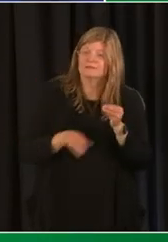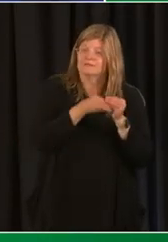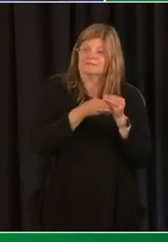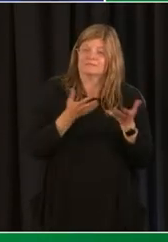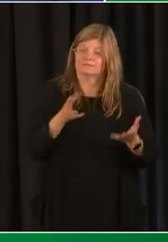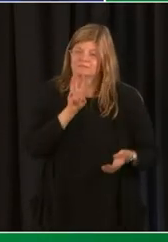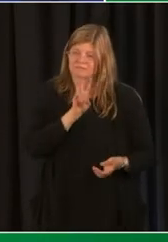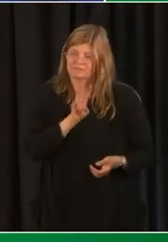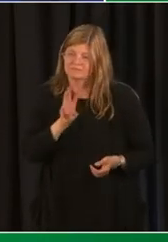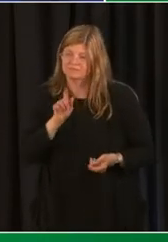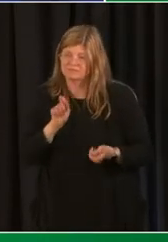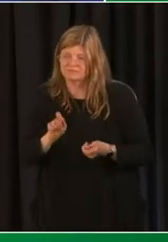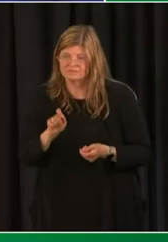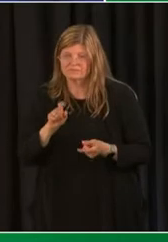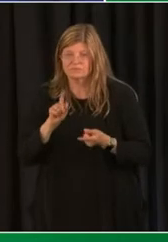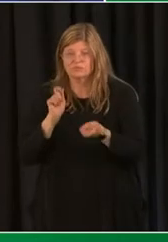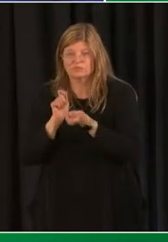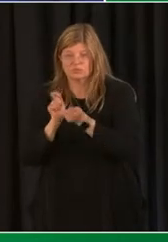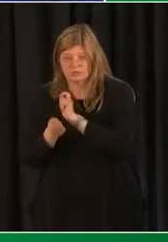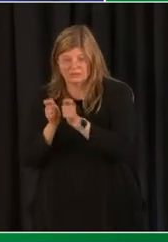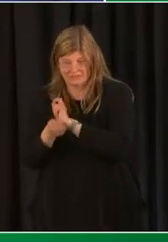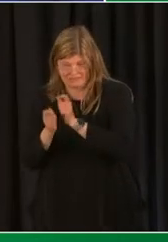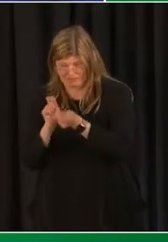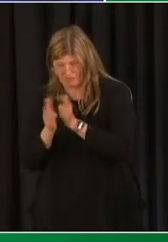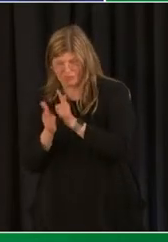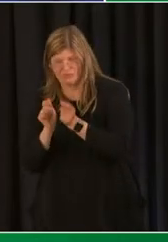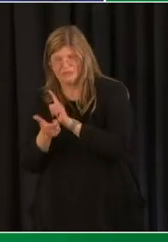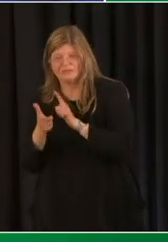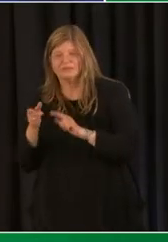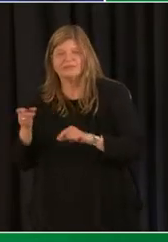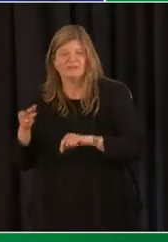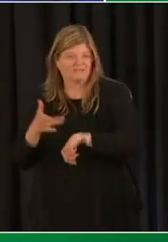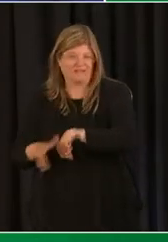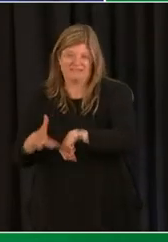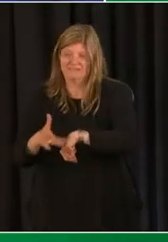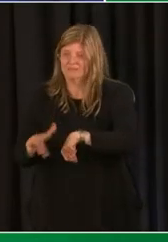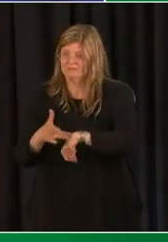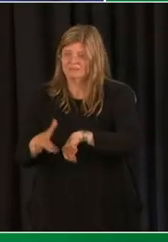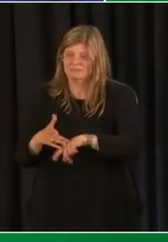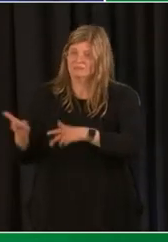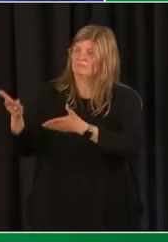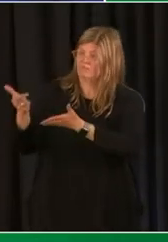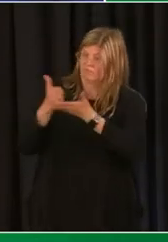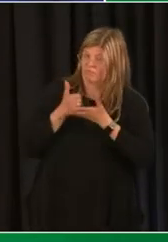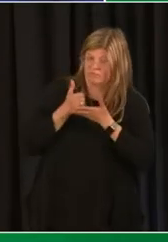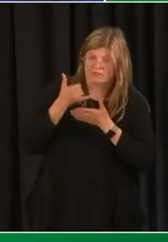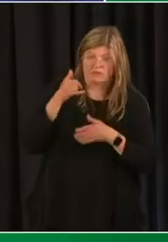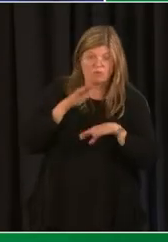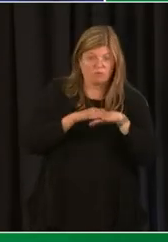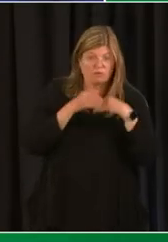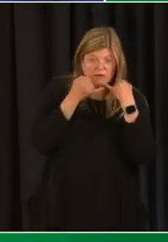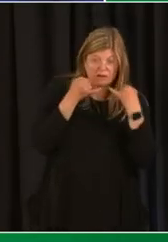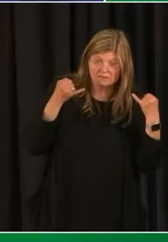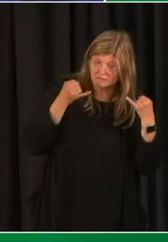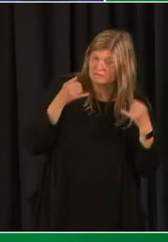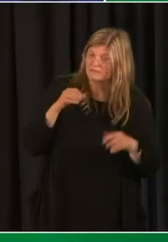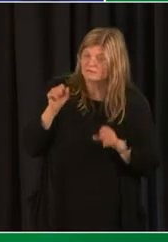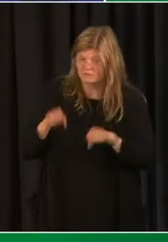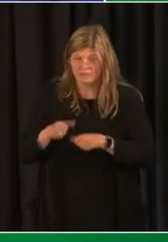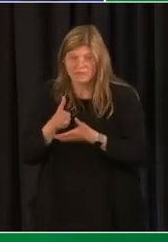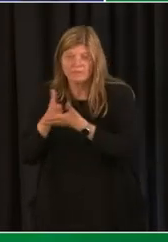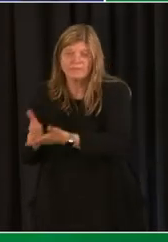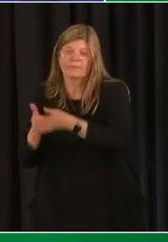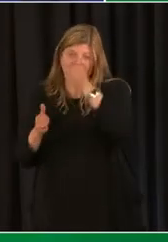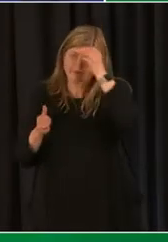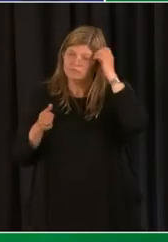links to those translated resources you can get through the bottom of the page. And so that is